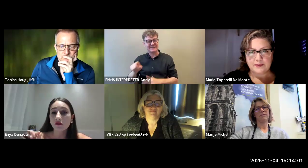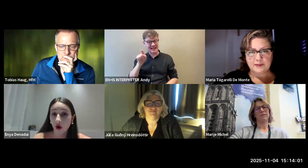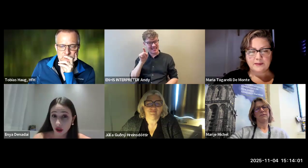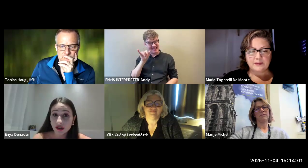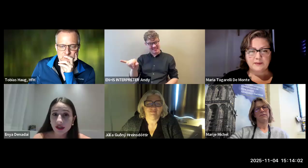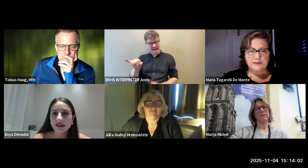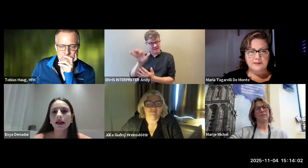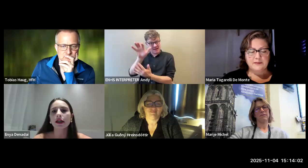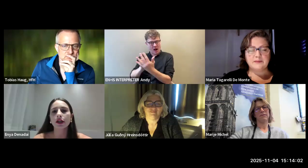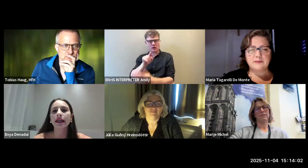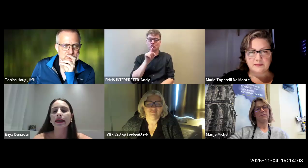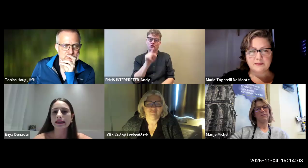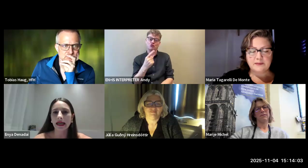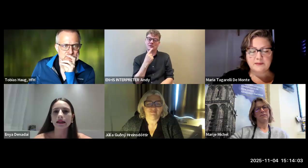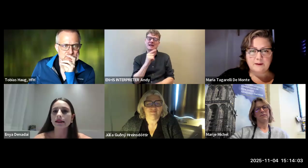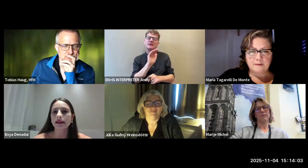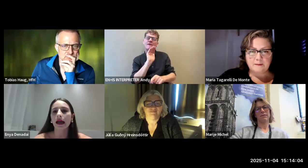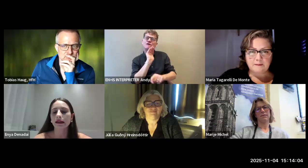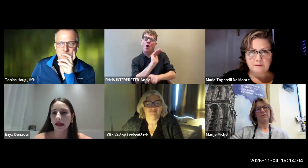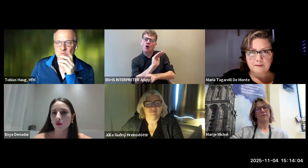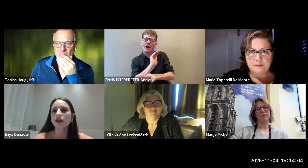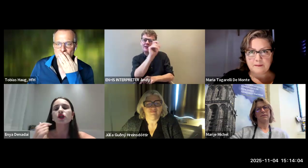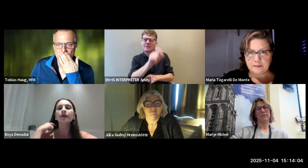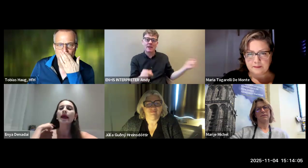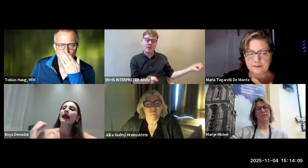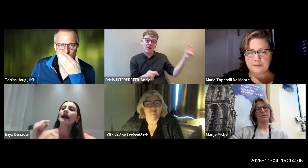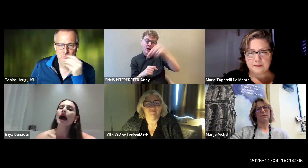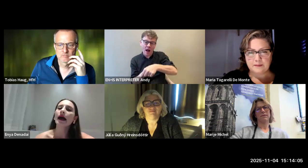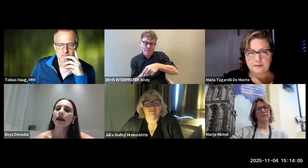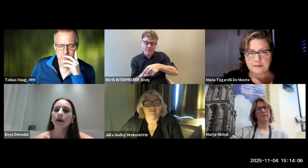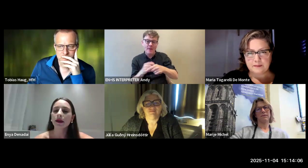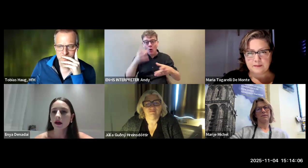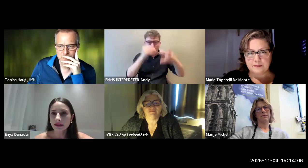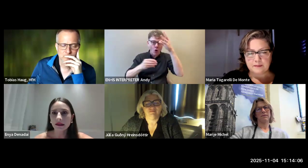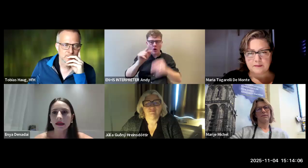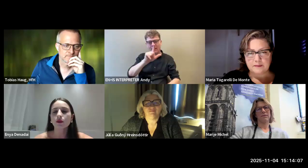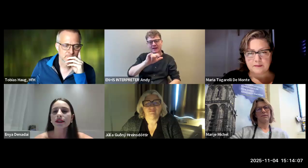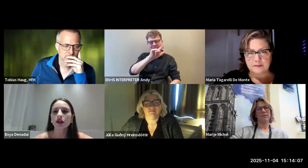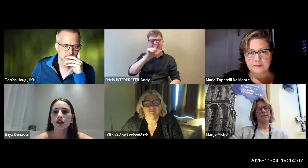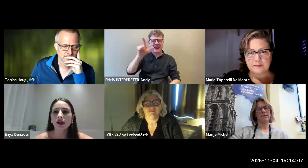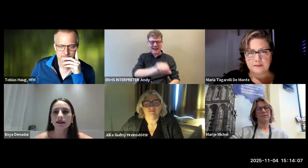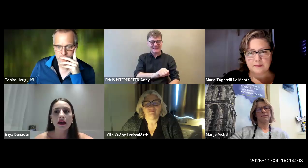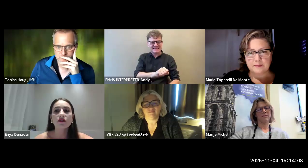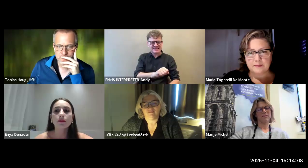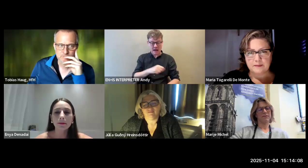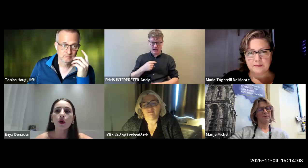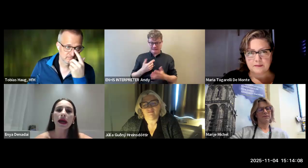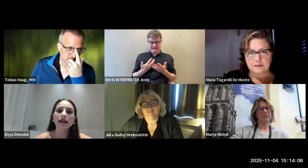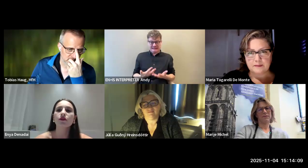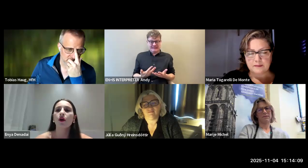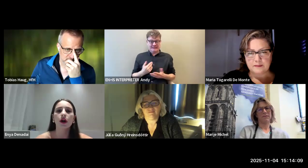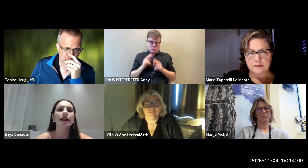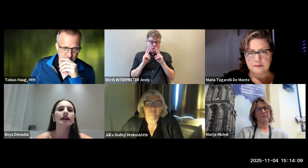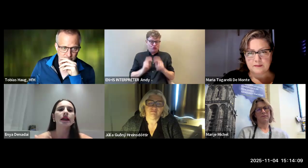mentioned deaf foreigners learning Italian Sign Language. And I am currently researching deaf